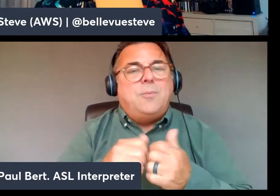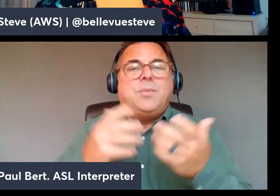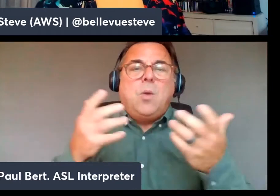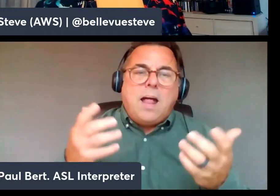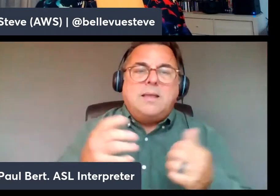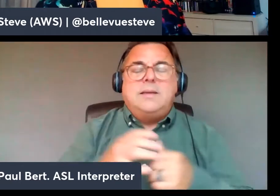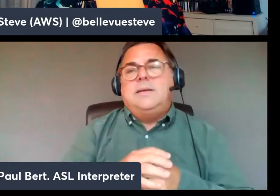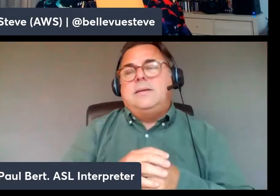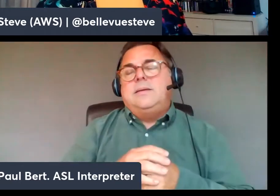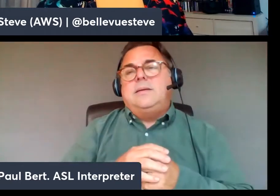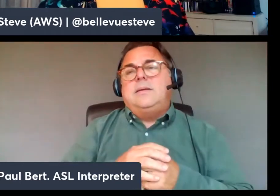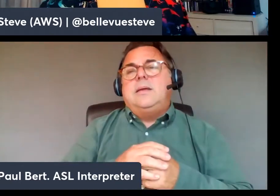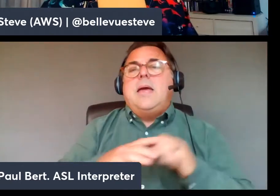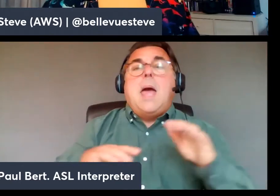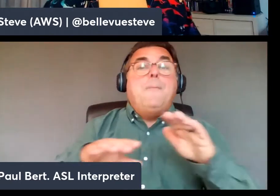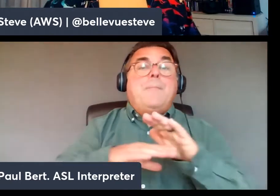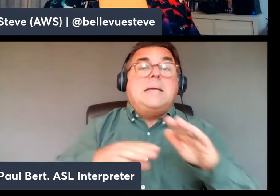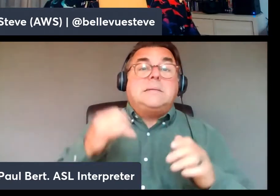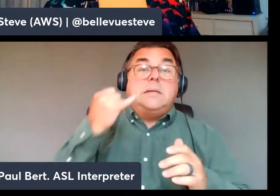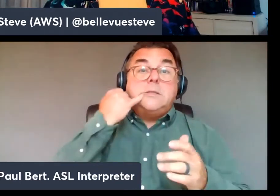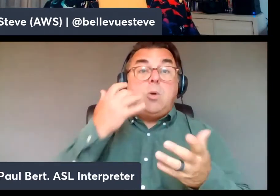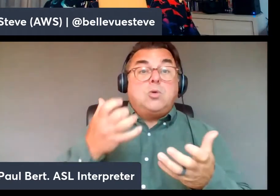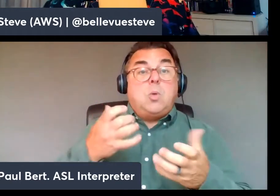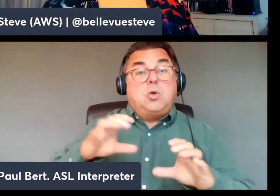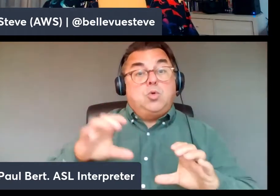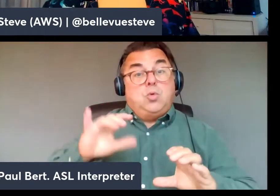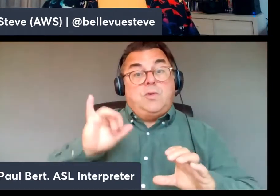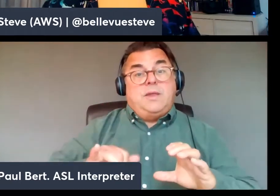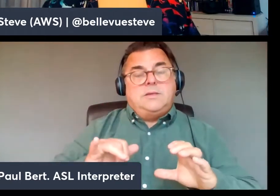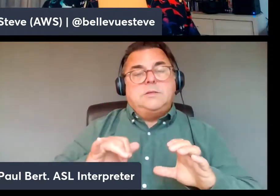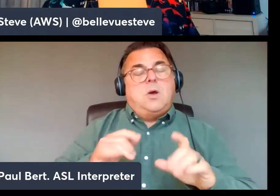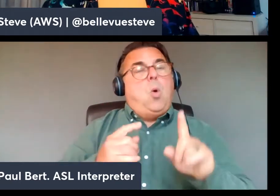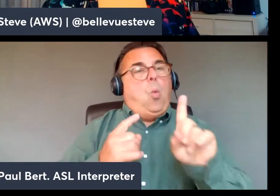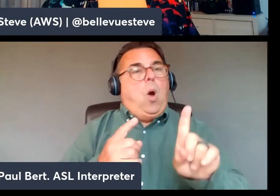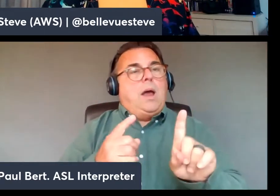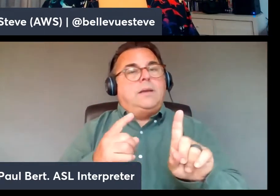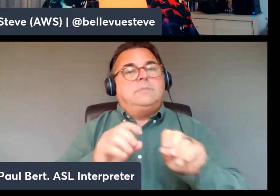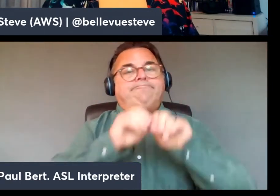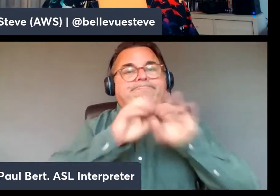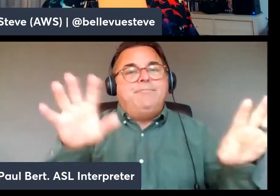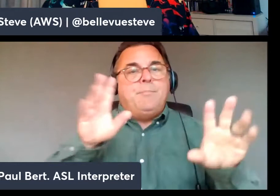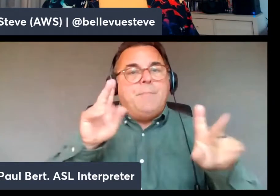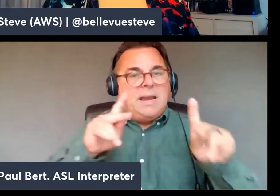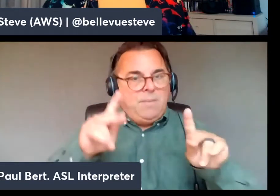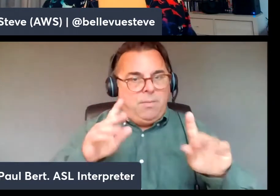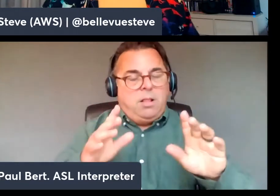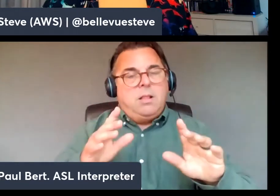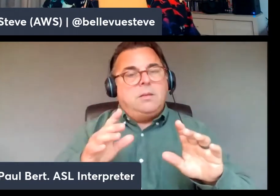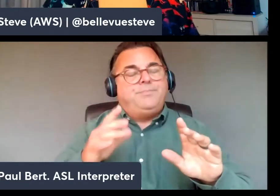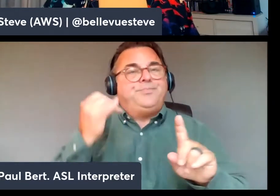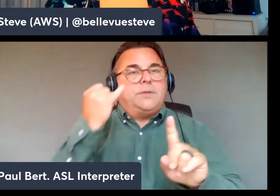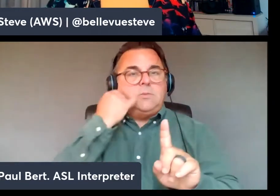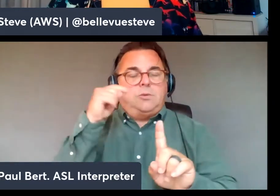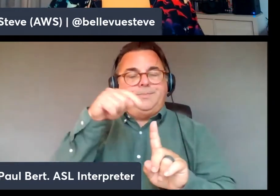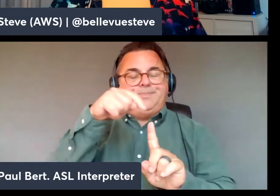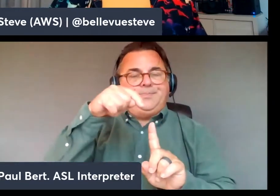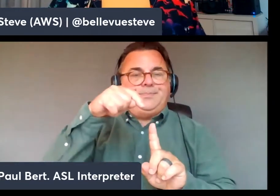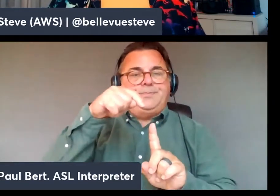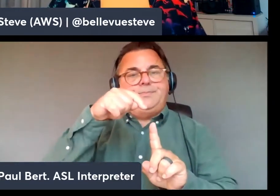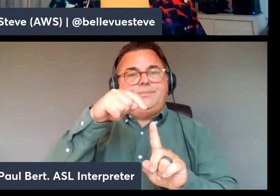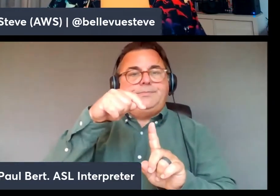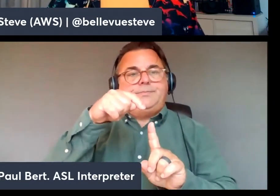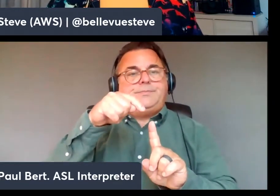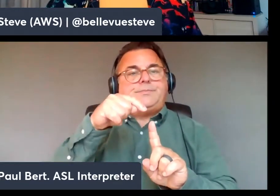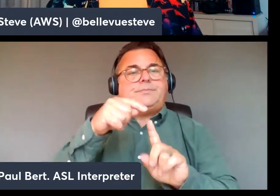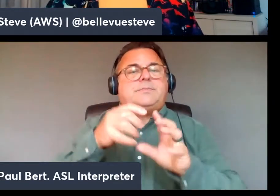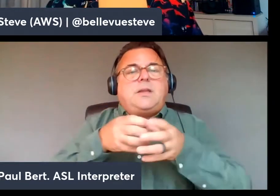it's essentially, if you wanted to do this one-to-many experience where you have a